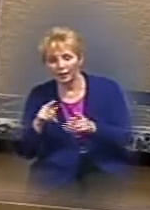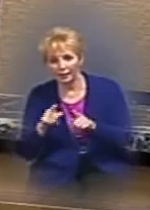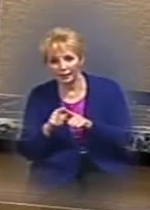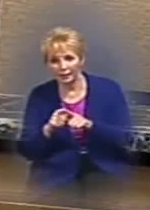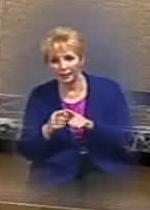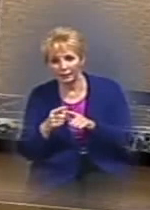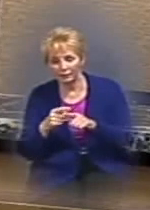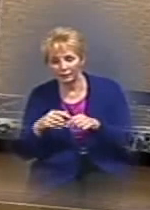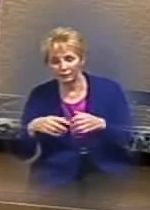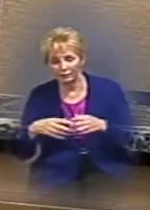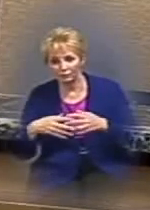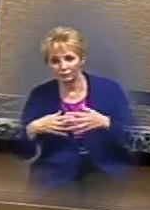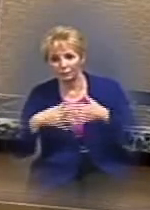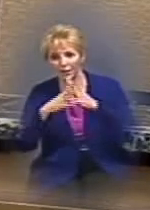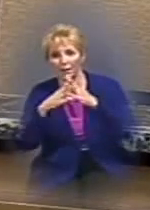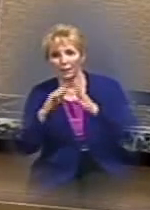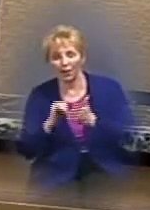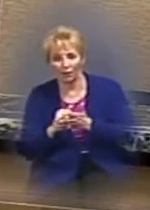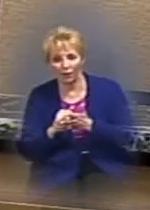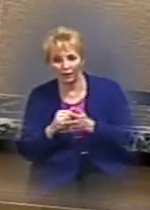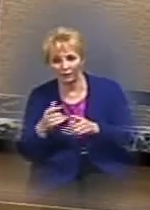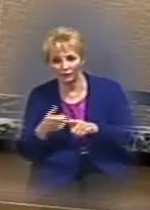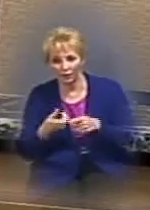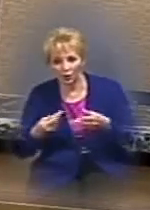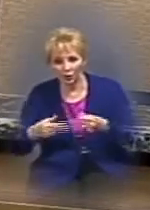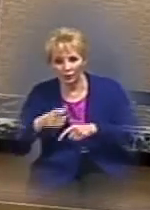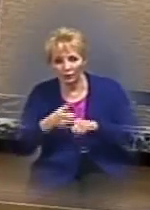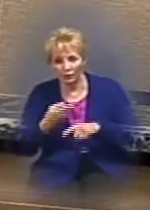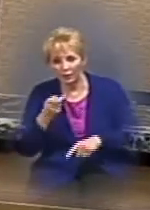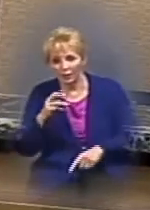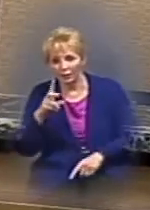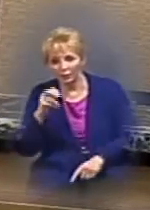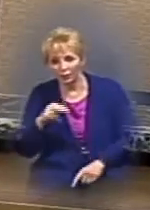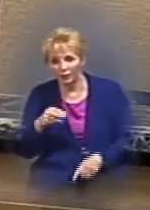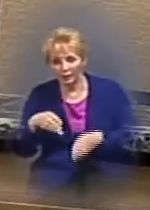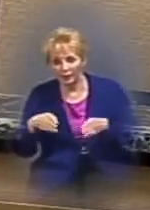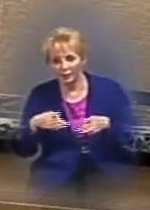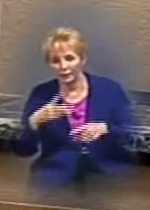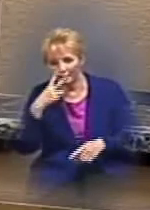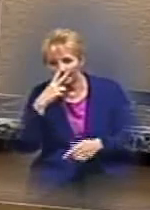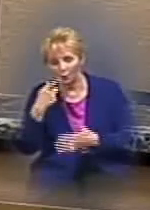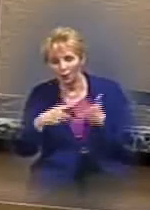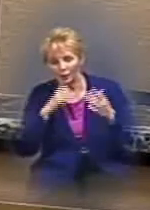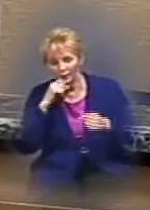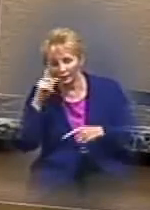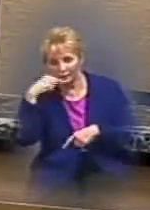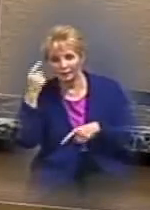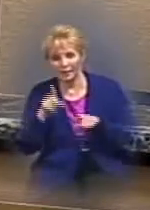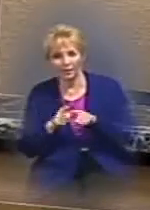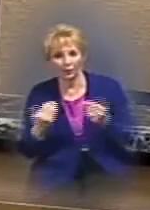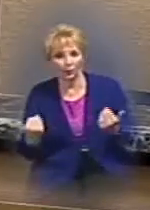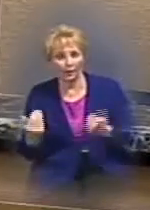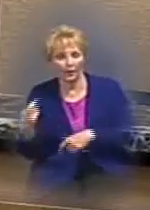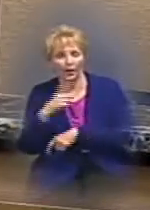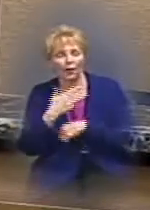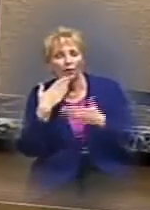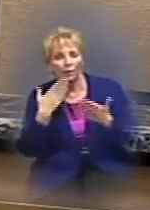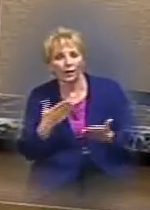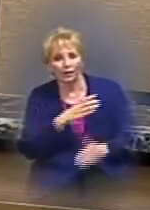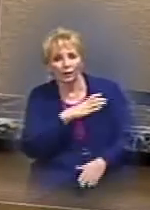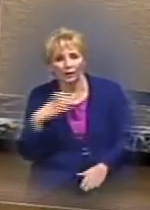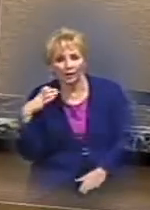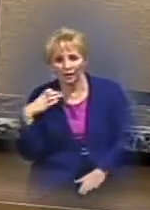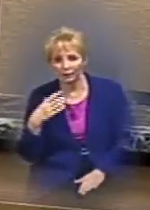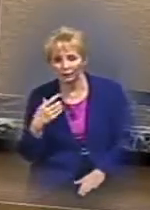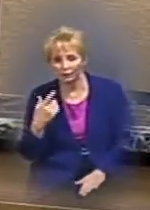out of the ground, like we got a chance to do at the end of Henry Don Road at the cul-de-sac, and see what it is today. Again, thank you, council members,